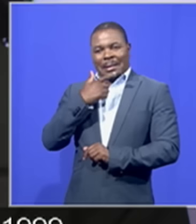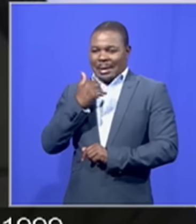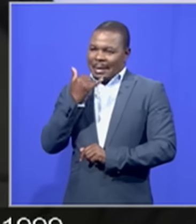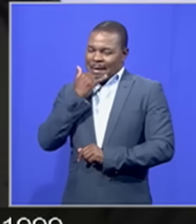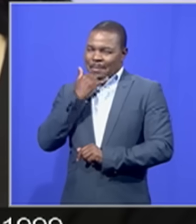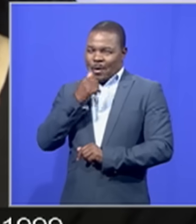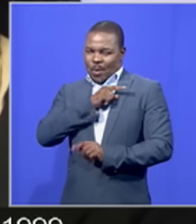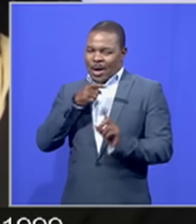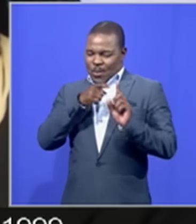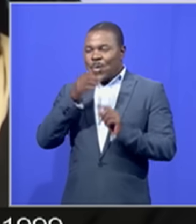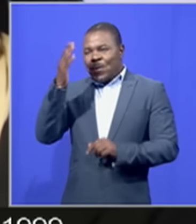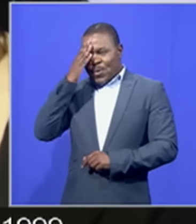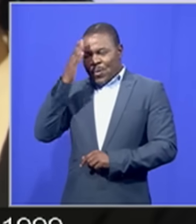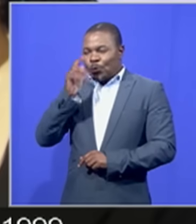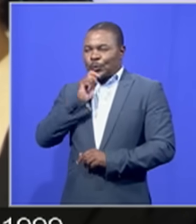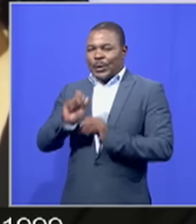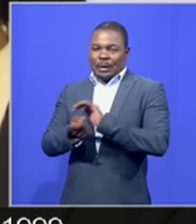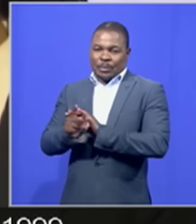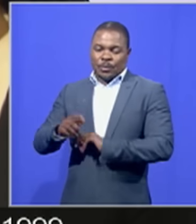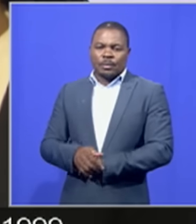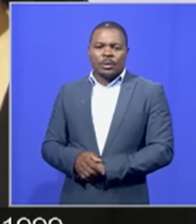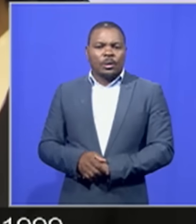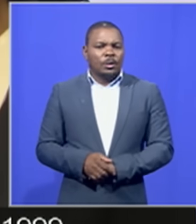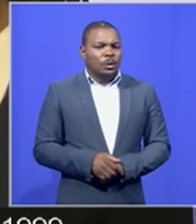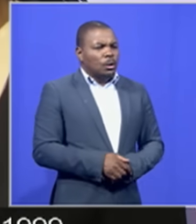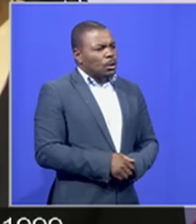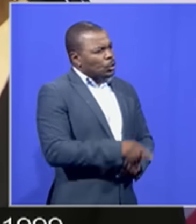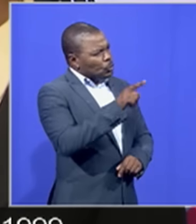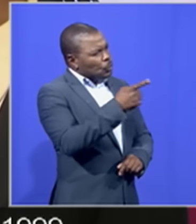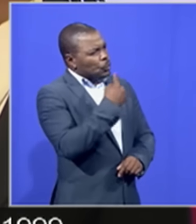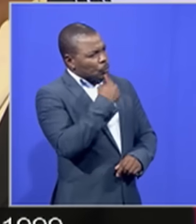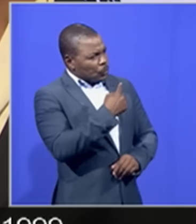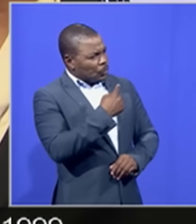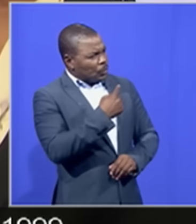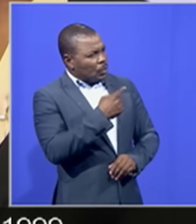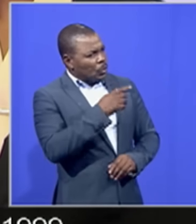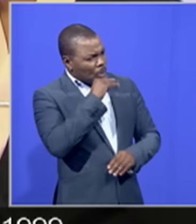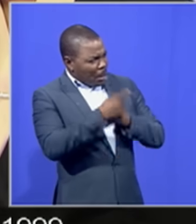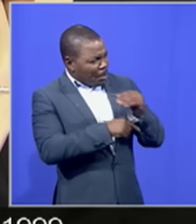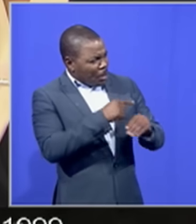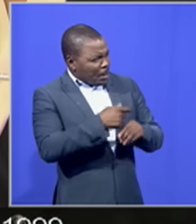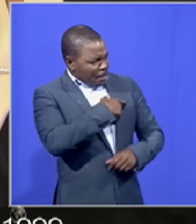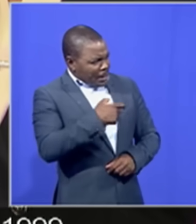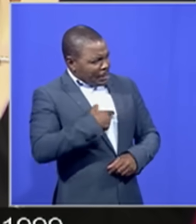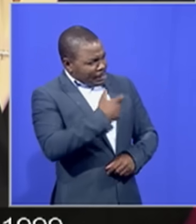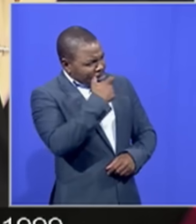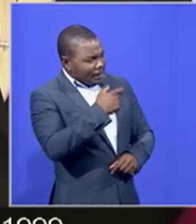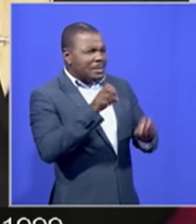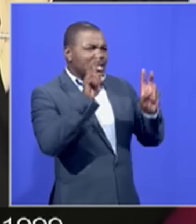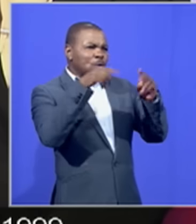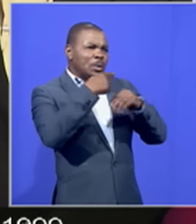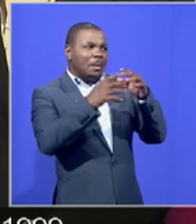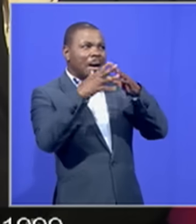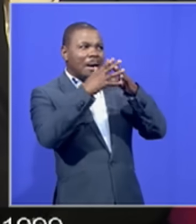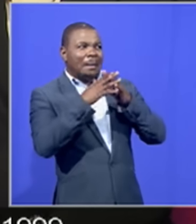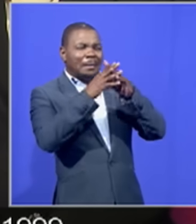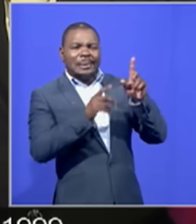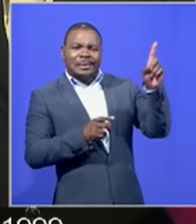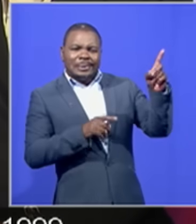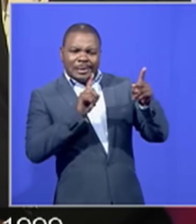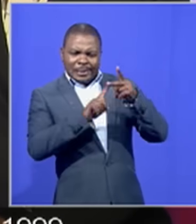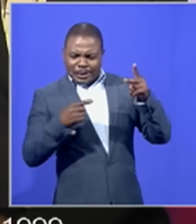ho etsalang Jano e bile o bua ka mo president Cyril Ramaphosa gona le kgang engwe ya go America